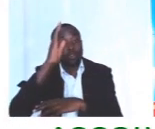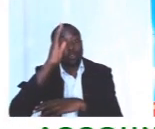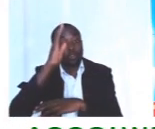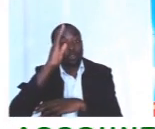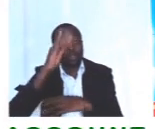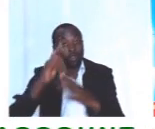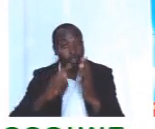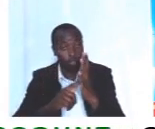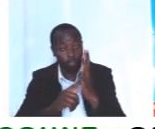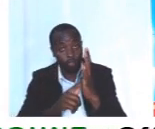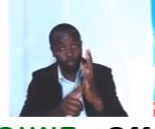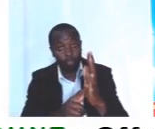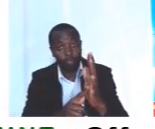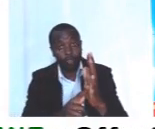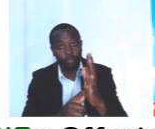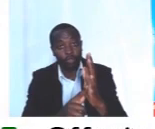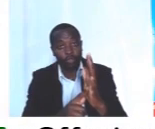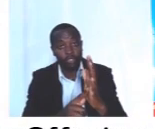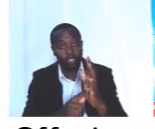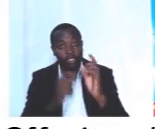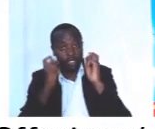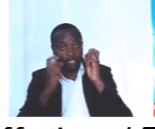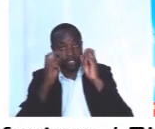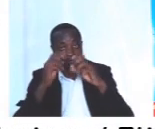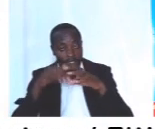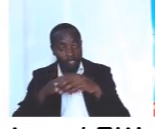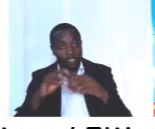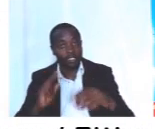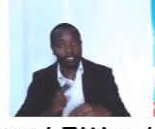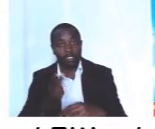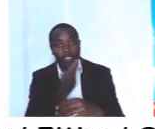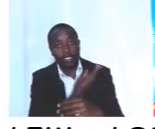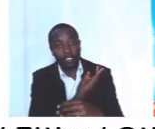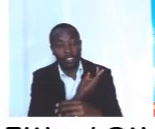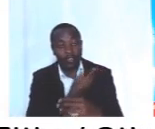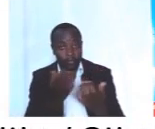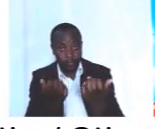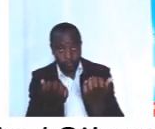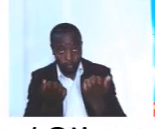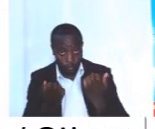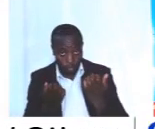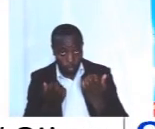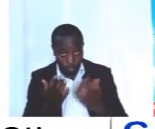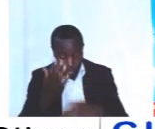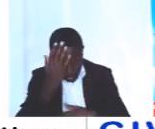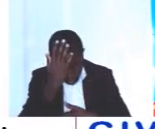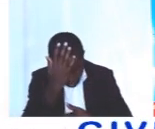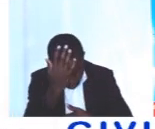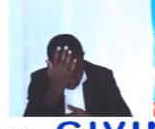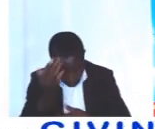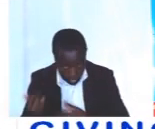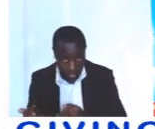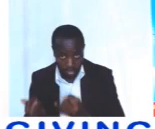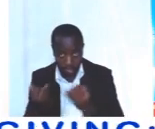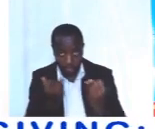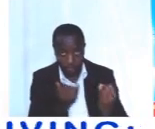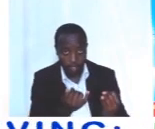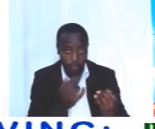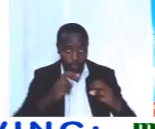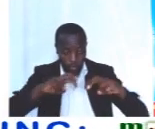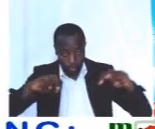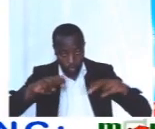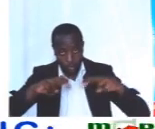reveals sins in us, we need to choose to humble ourselves and invite him to search us